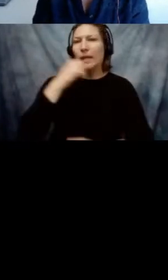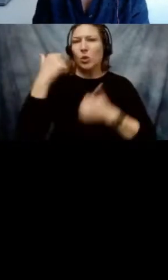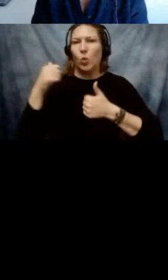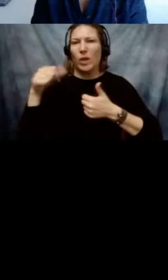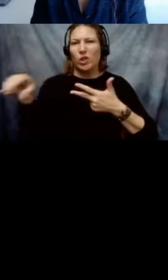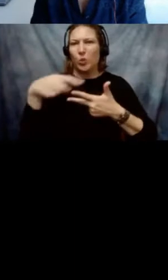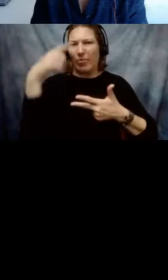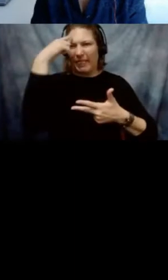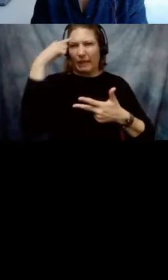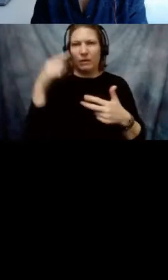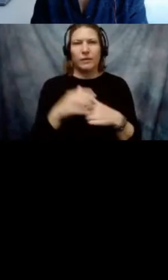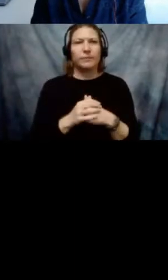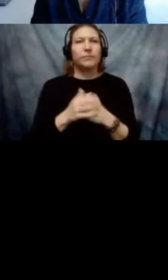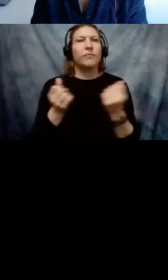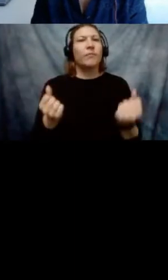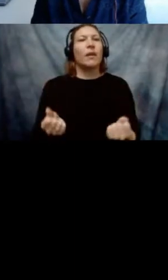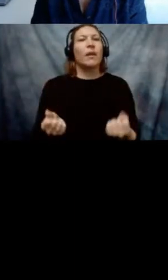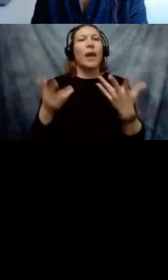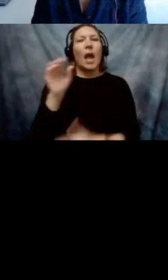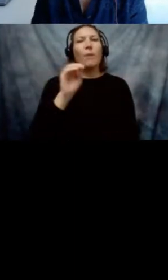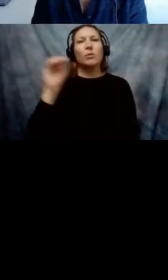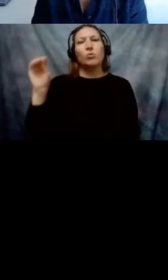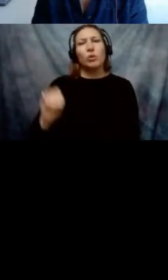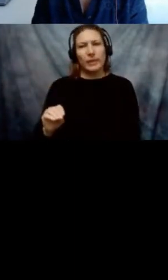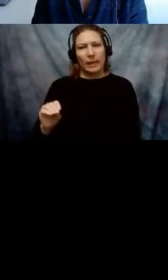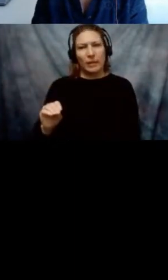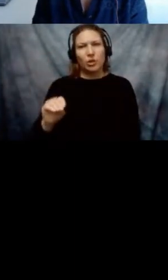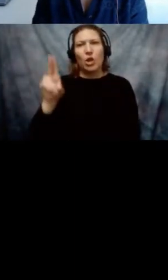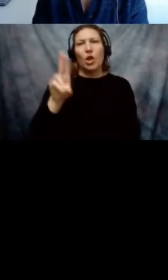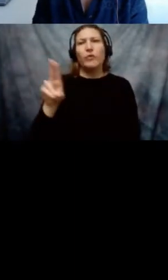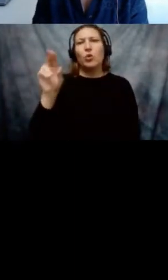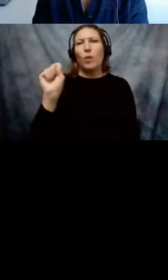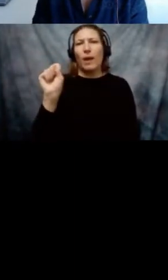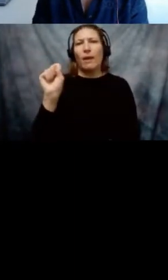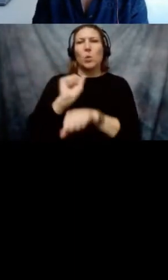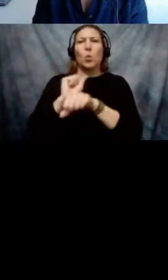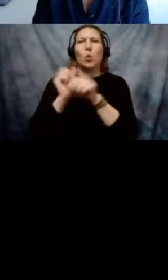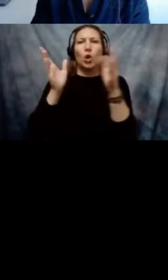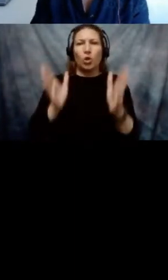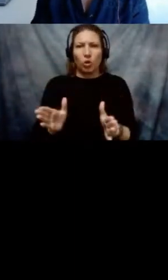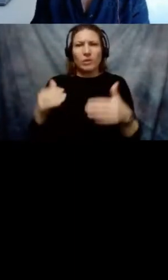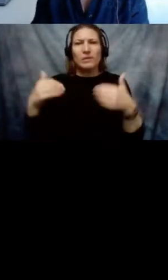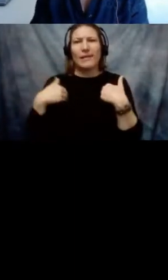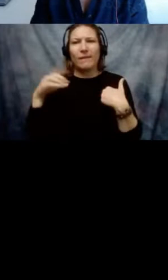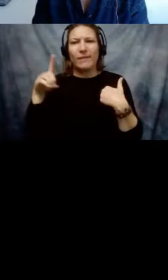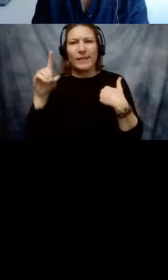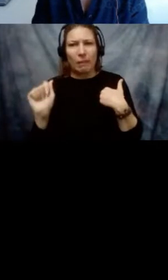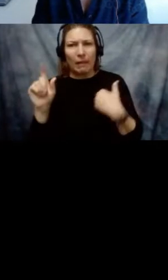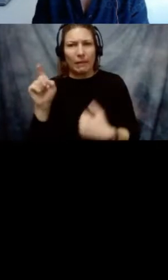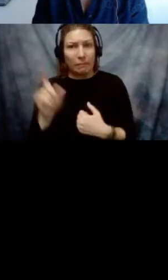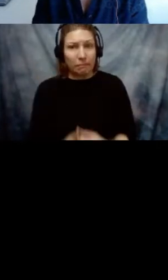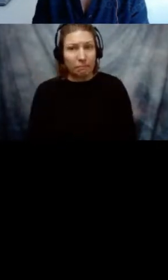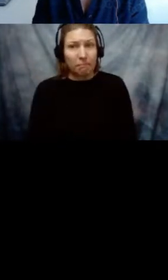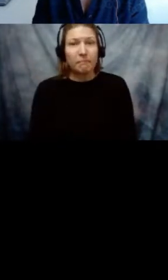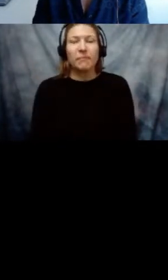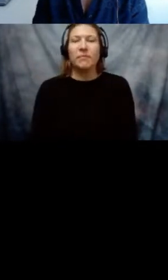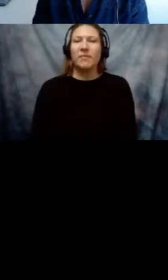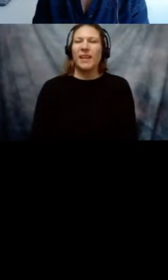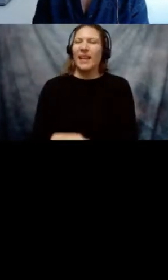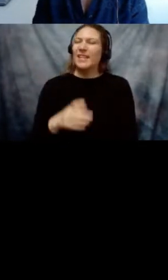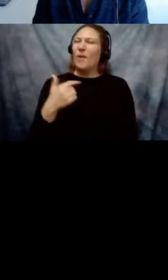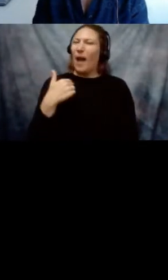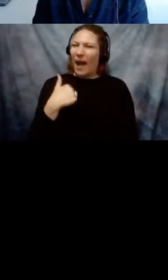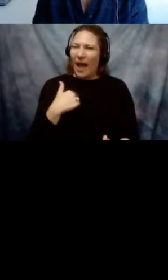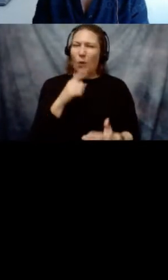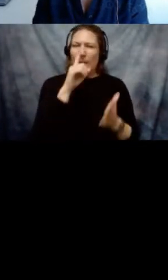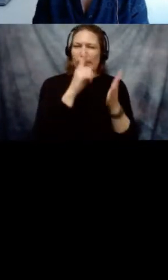of the US workforce do you think is disabled? Now, I actually found it quite difficult to get accurate, up-to-date